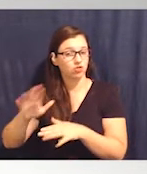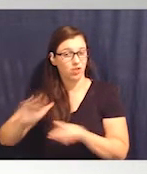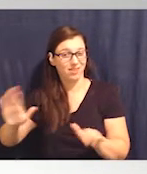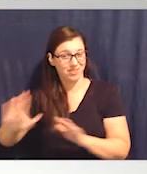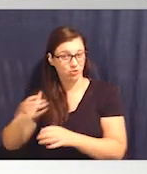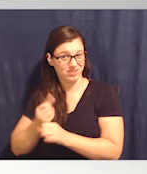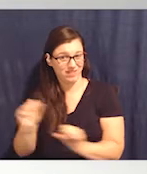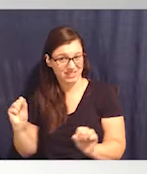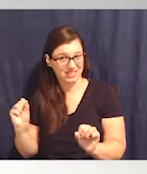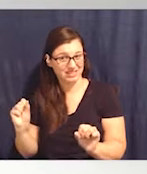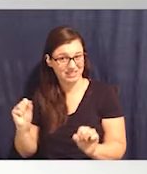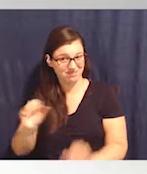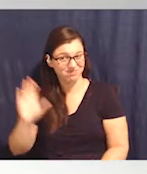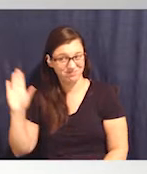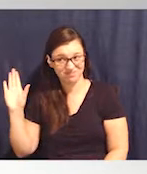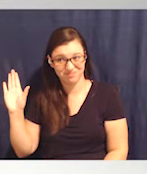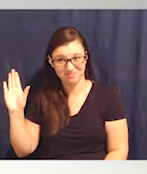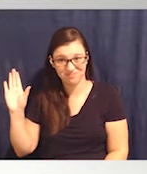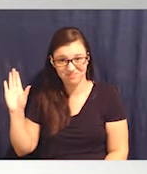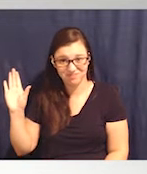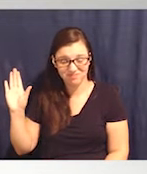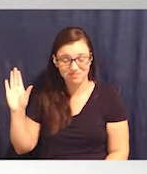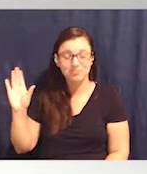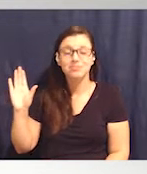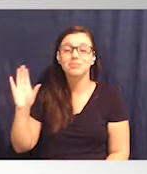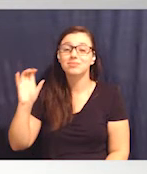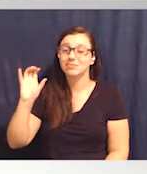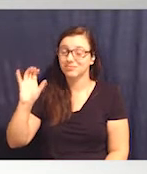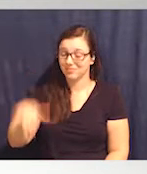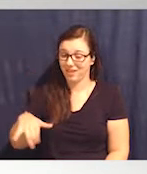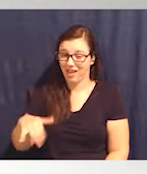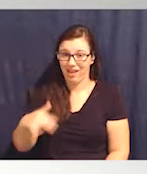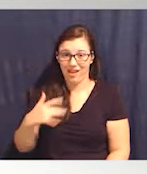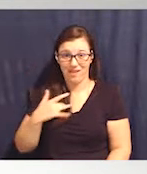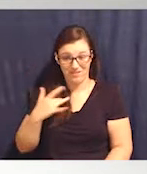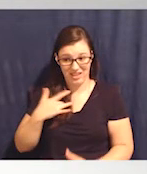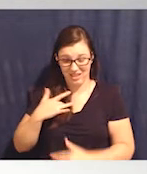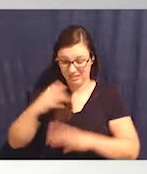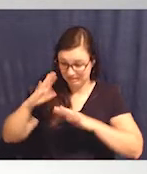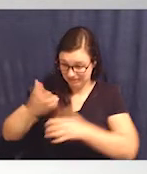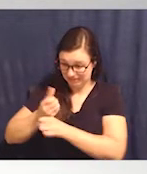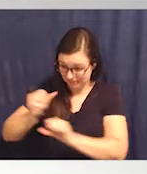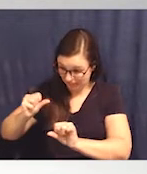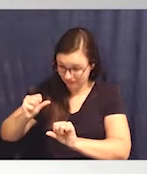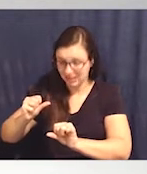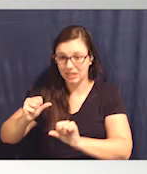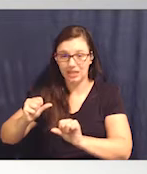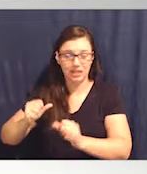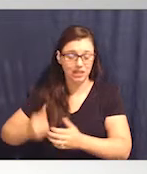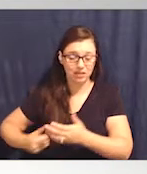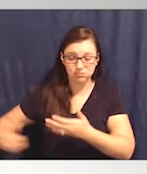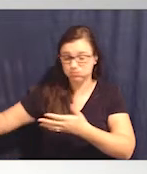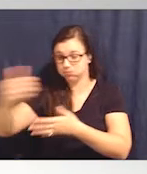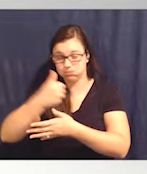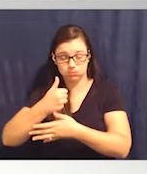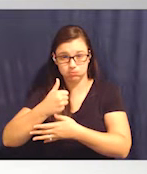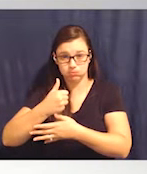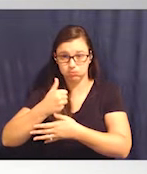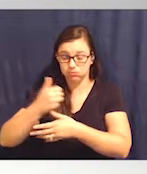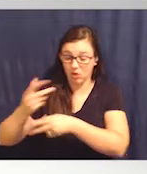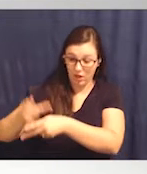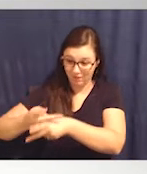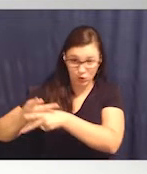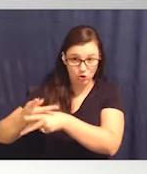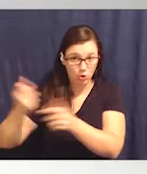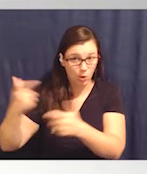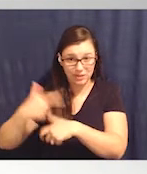that outweigh everything else? Some of you? Do you hover constantly? This is really bad, especially